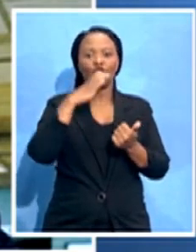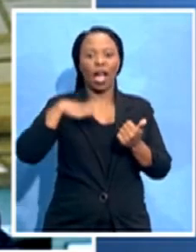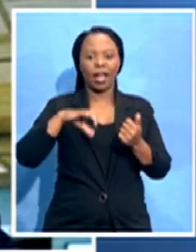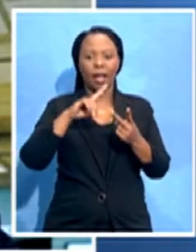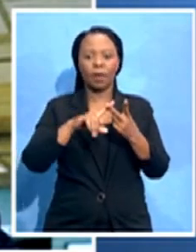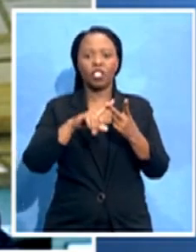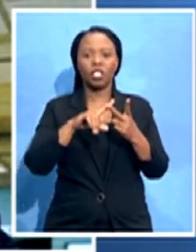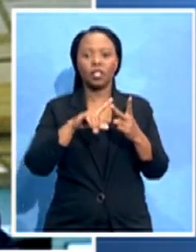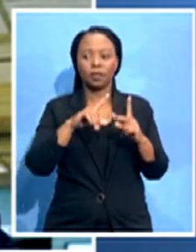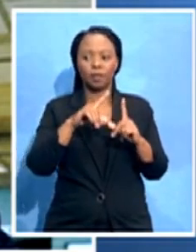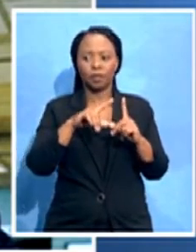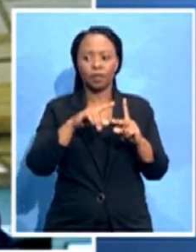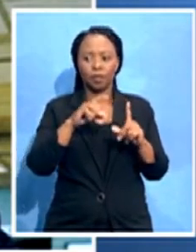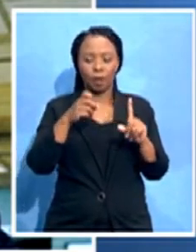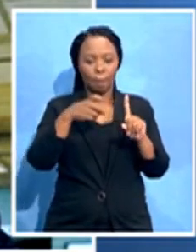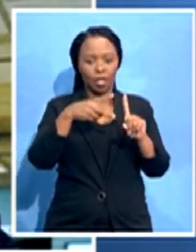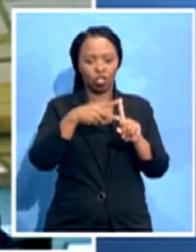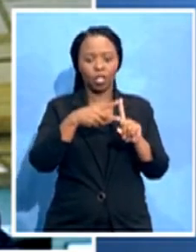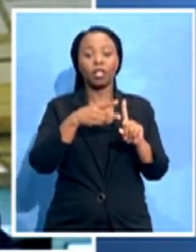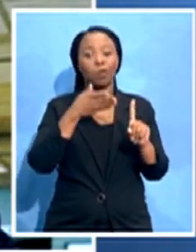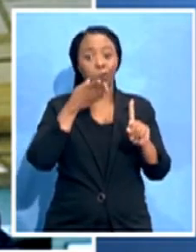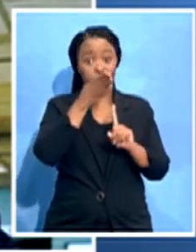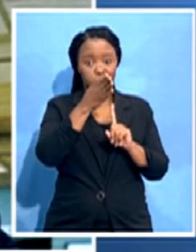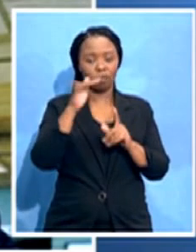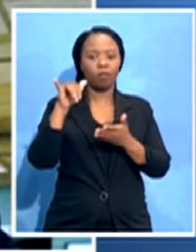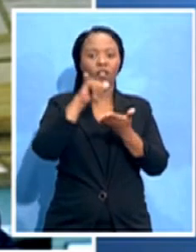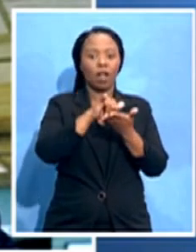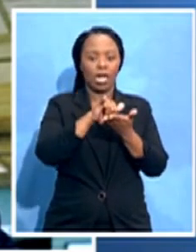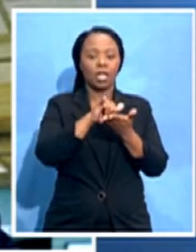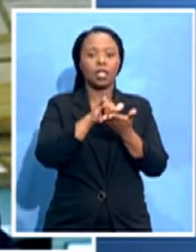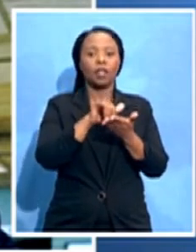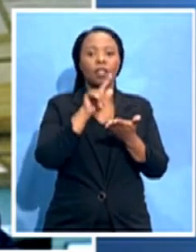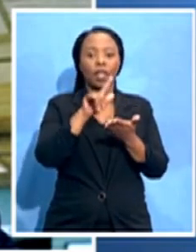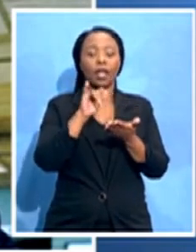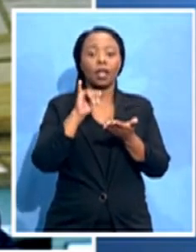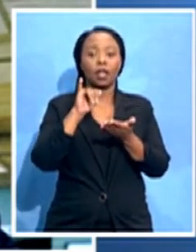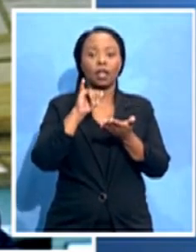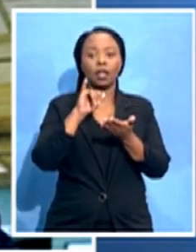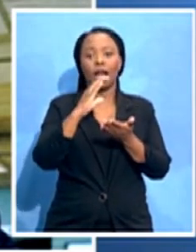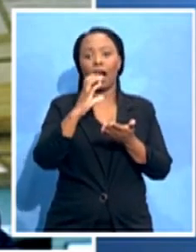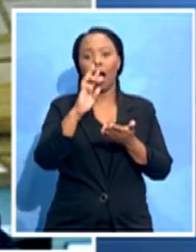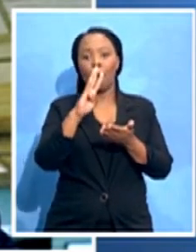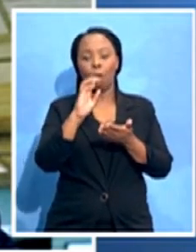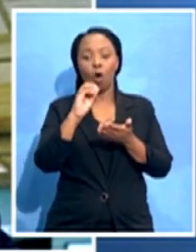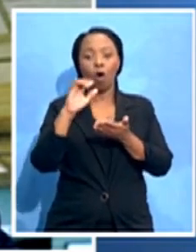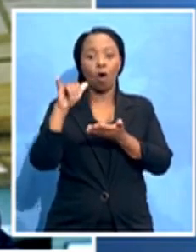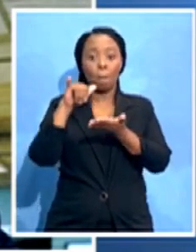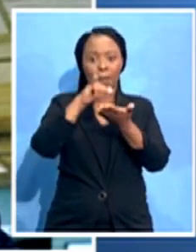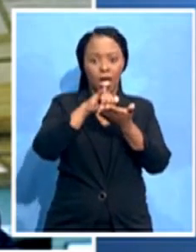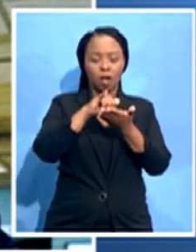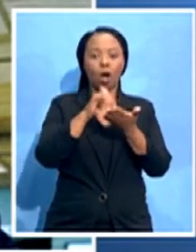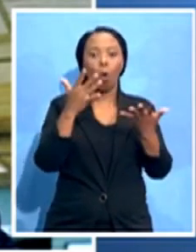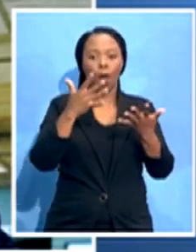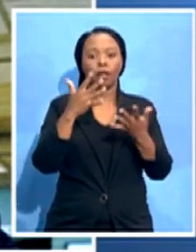plane, and then the cargo plane is now on its way perhaps to Zimbabwe. We expect the plane to